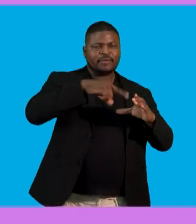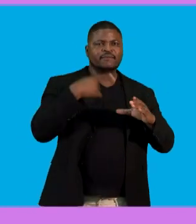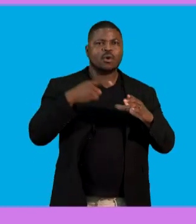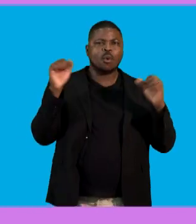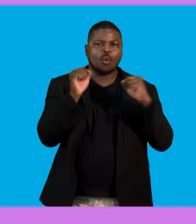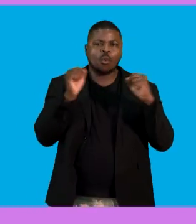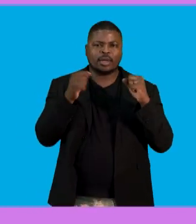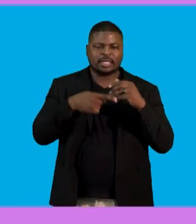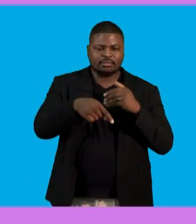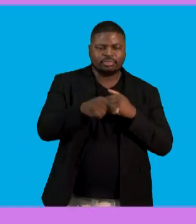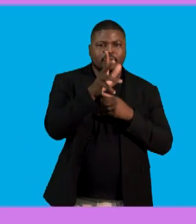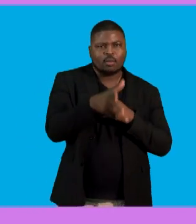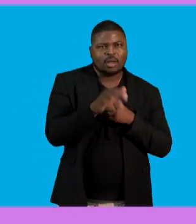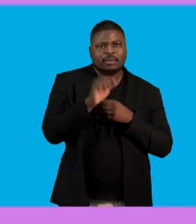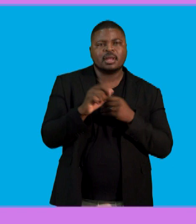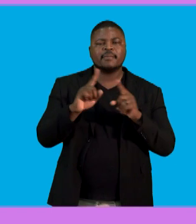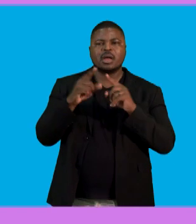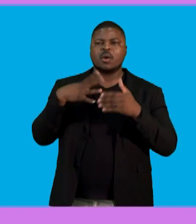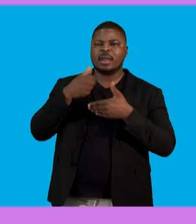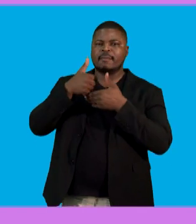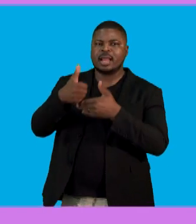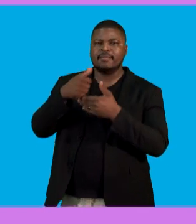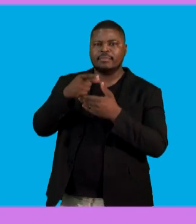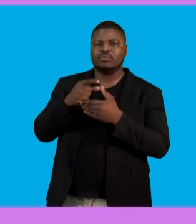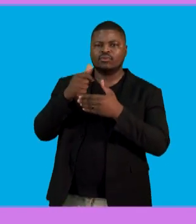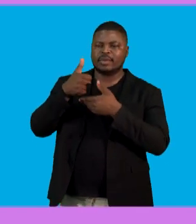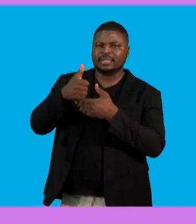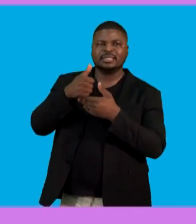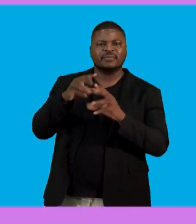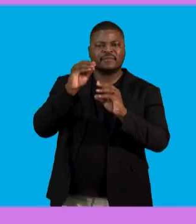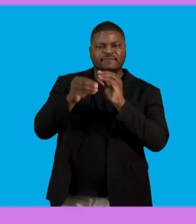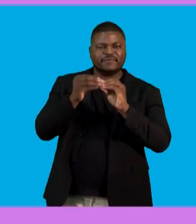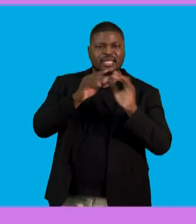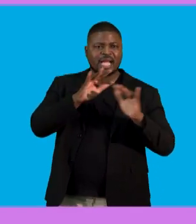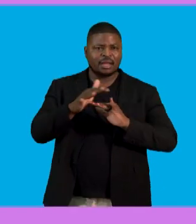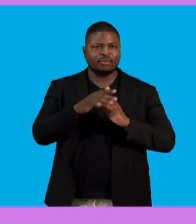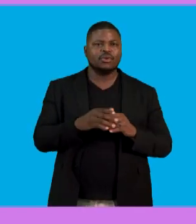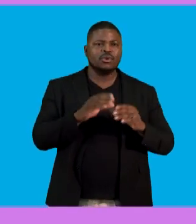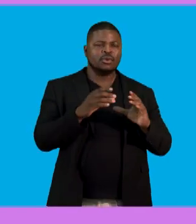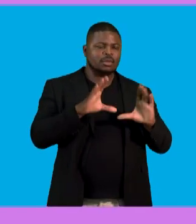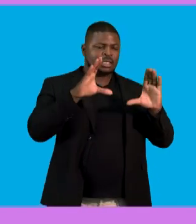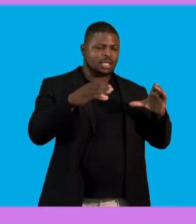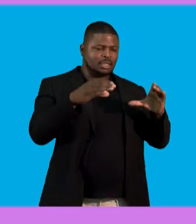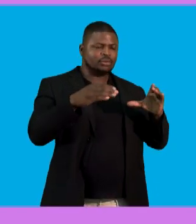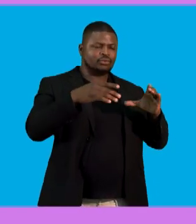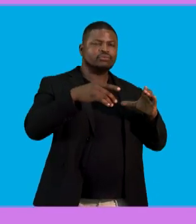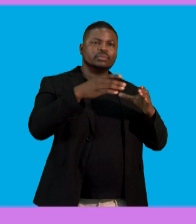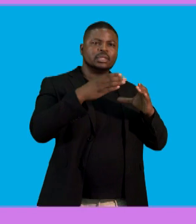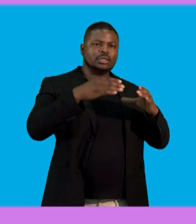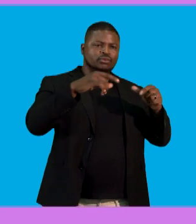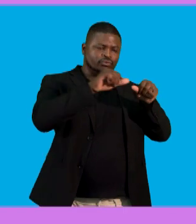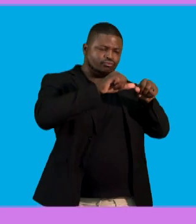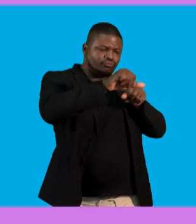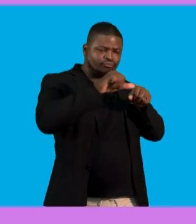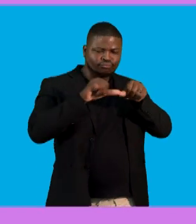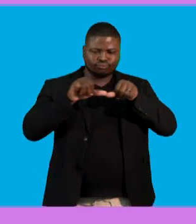holidays. He requested her to assist with some calculations for the material. You are given the classroom there, you are given the length of the classroom, which is